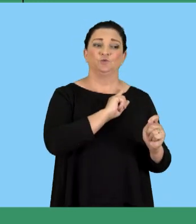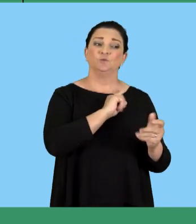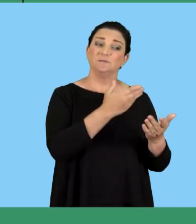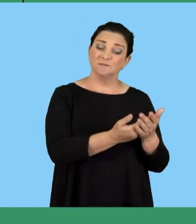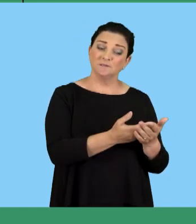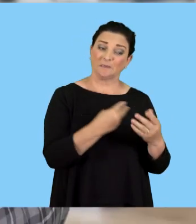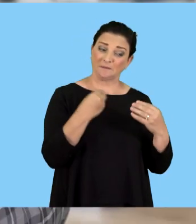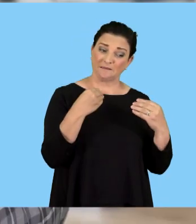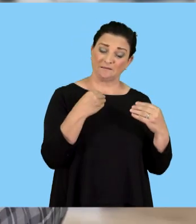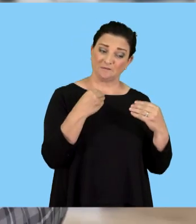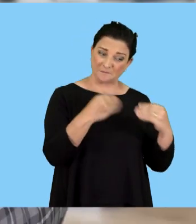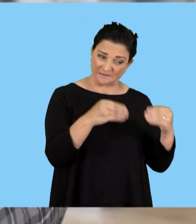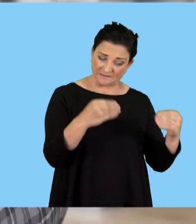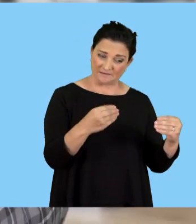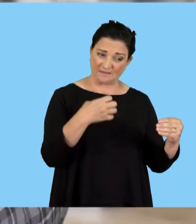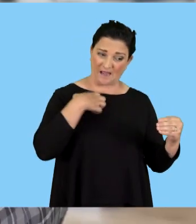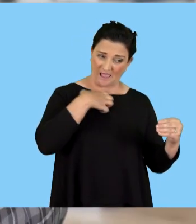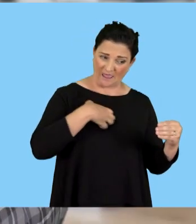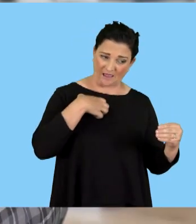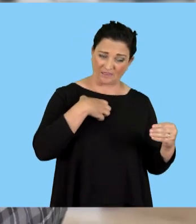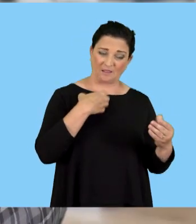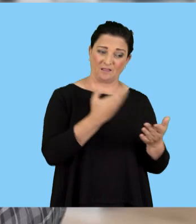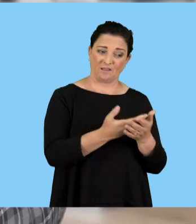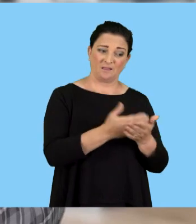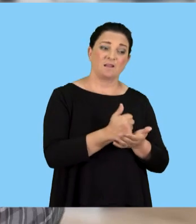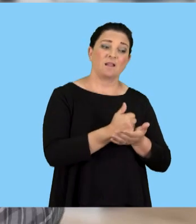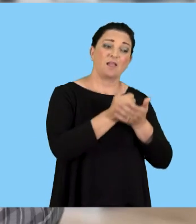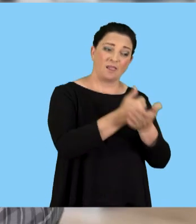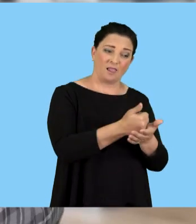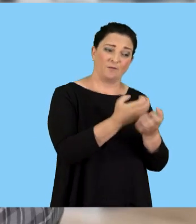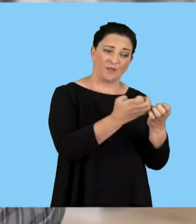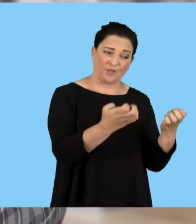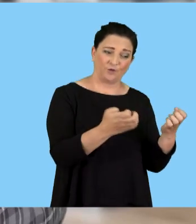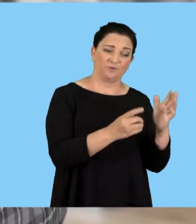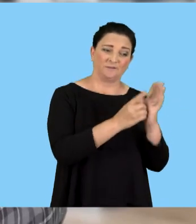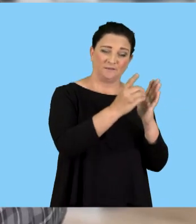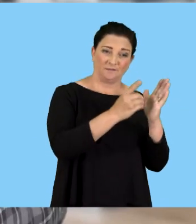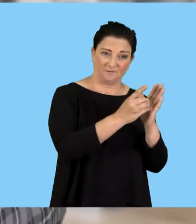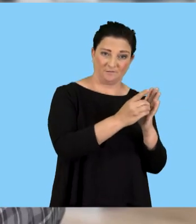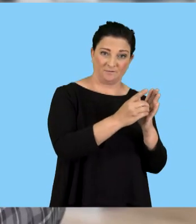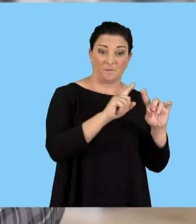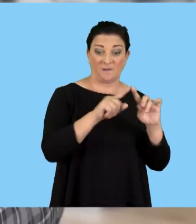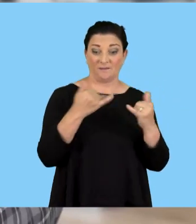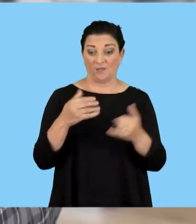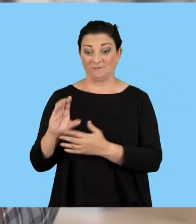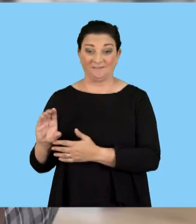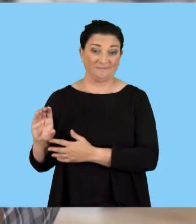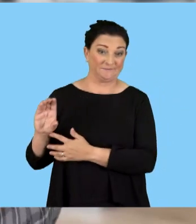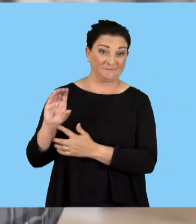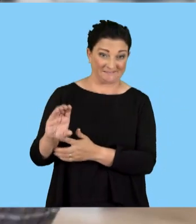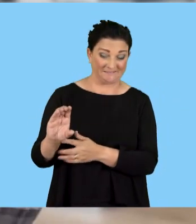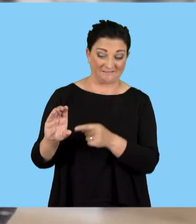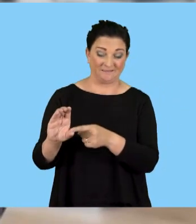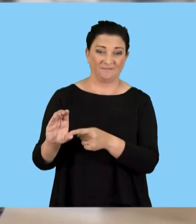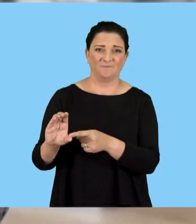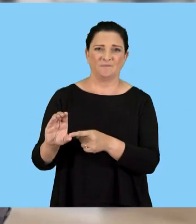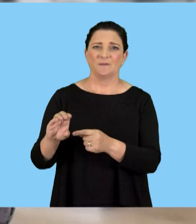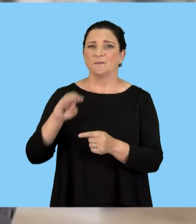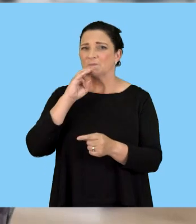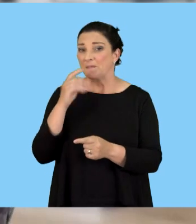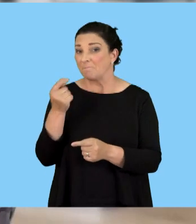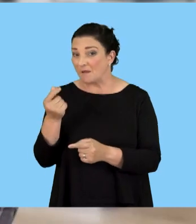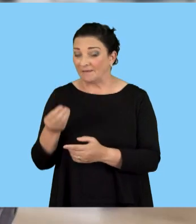to the business behaving ethically. Hence, we say here the intention is to change business